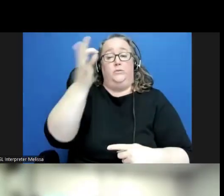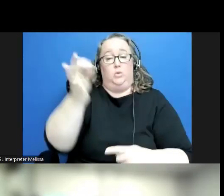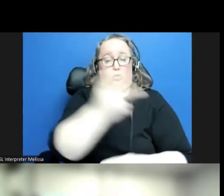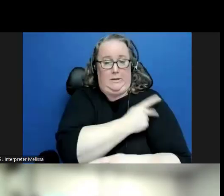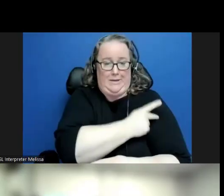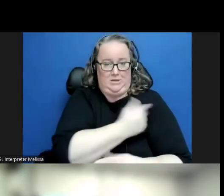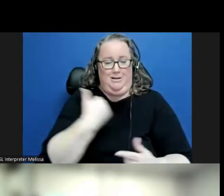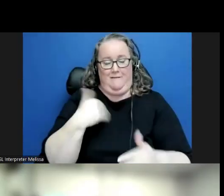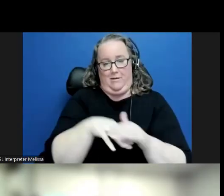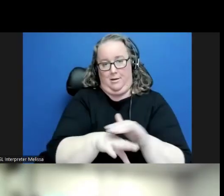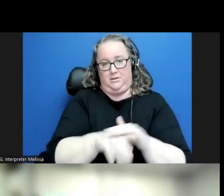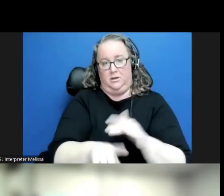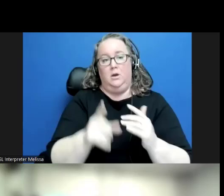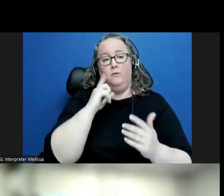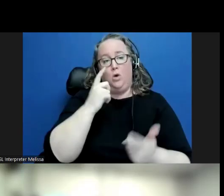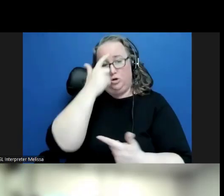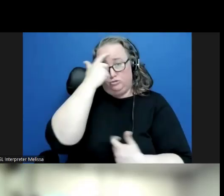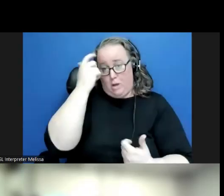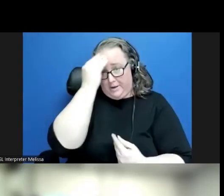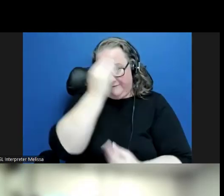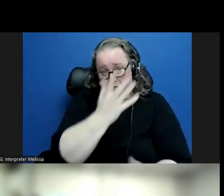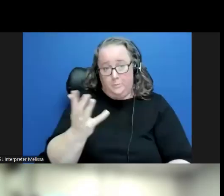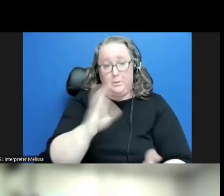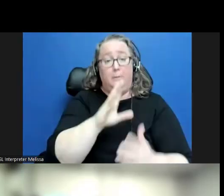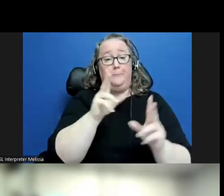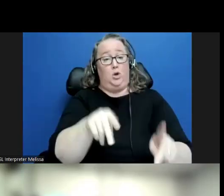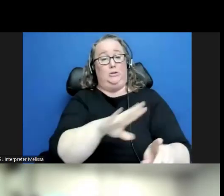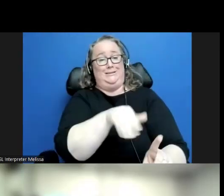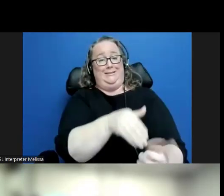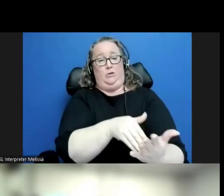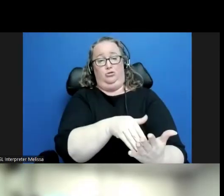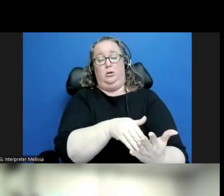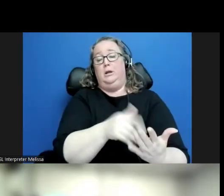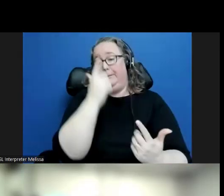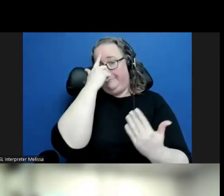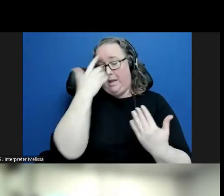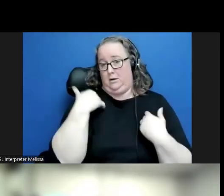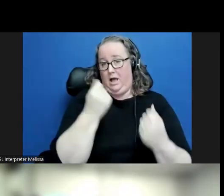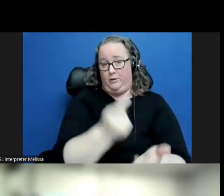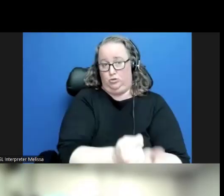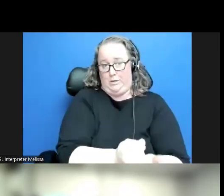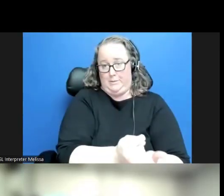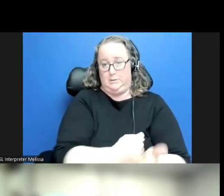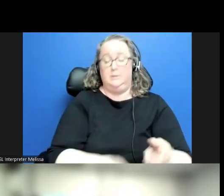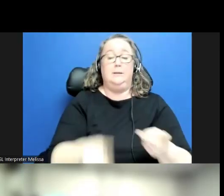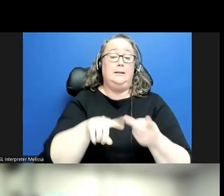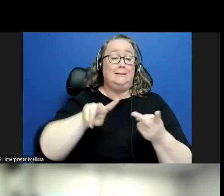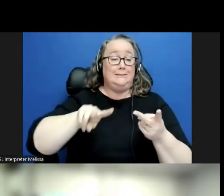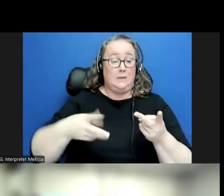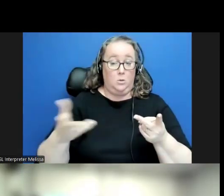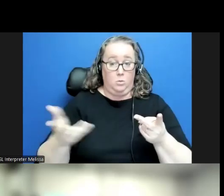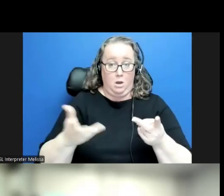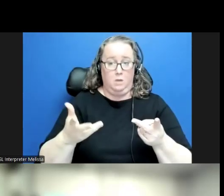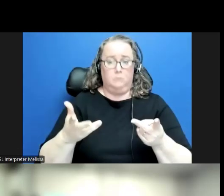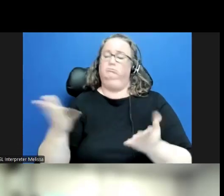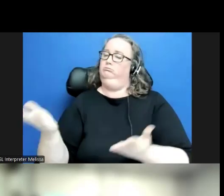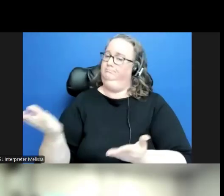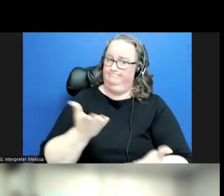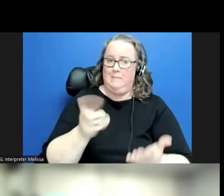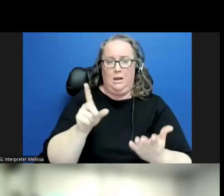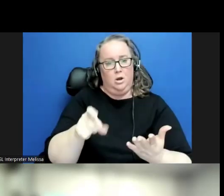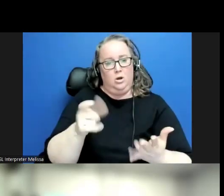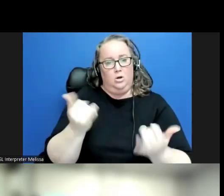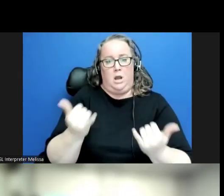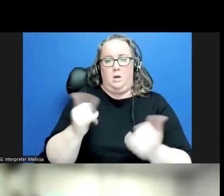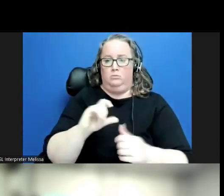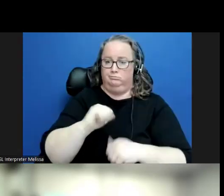access to trauma-informed, person-centered mental health treatment. And the second is that the Commonwealth must urgently construct a